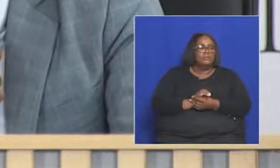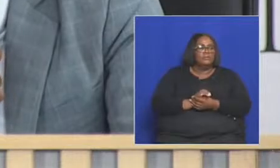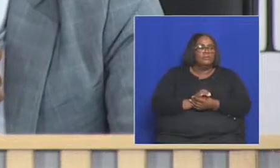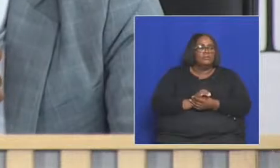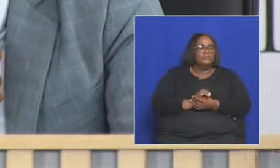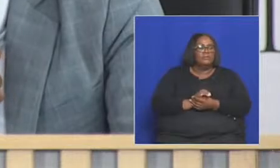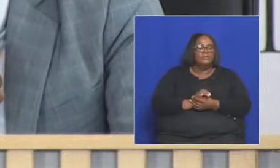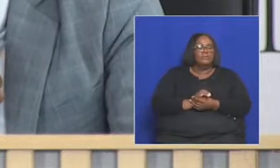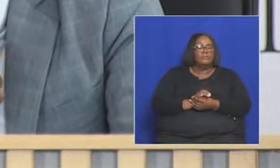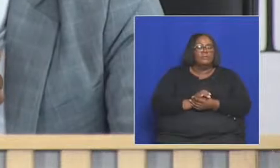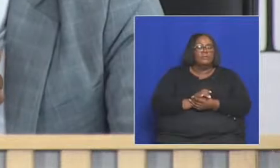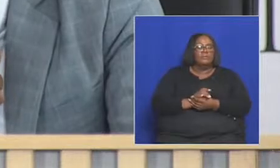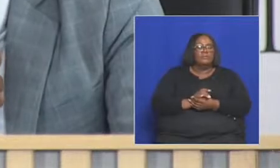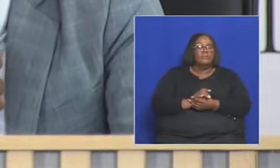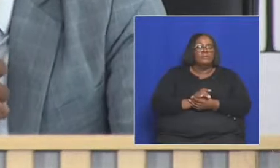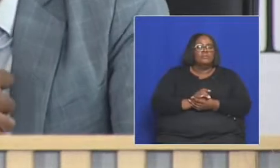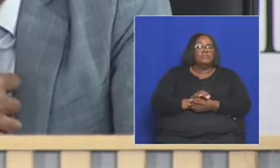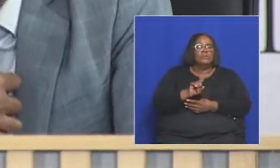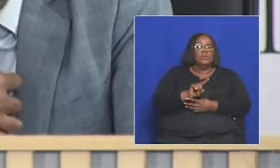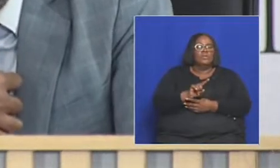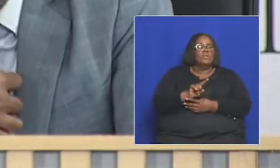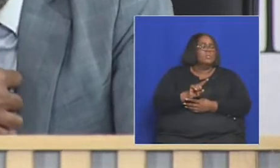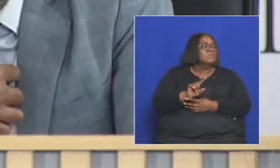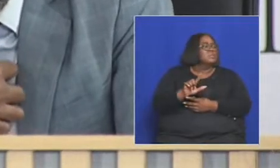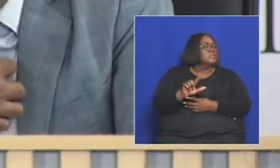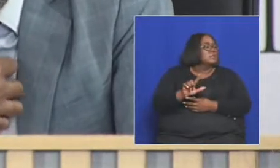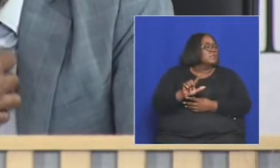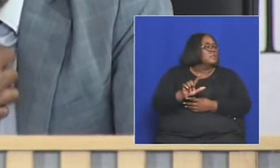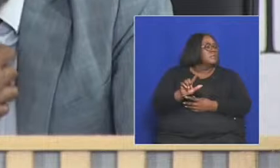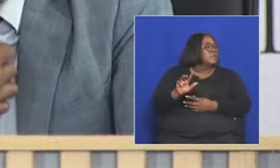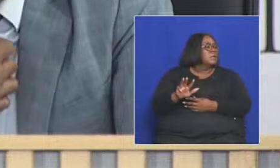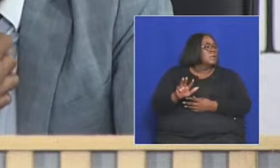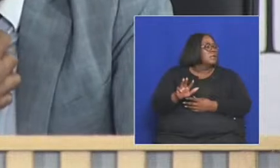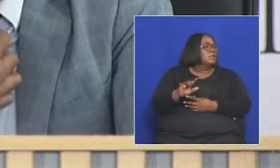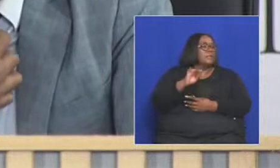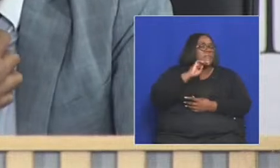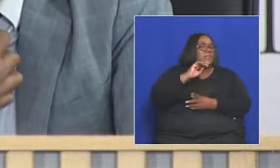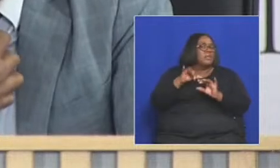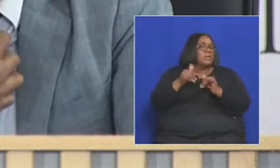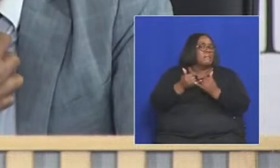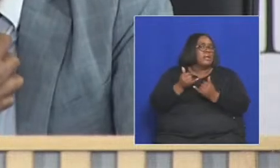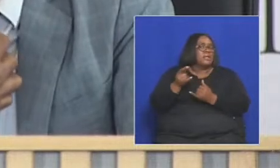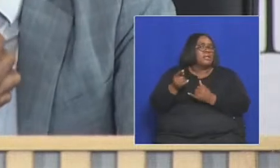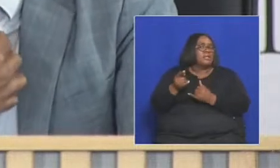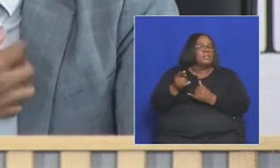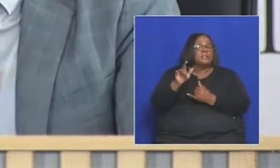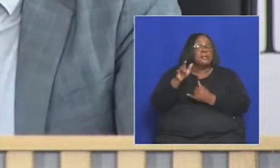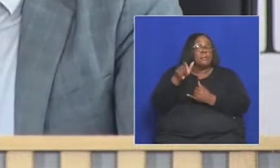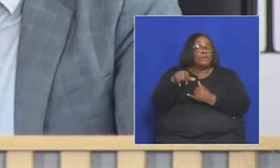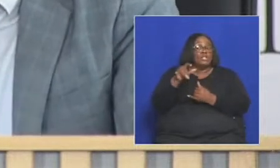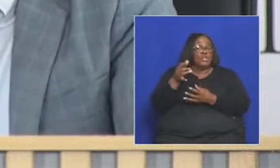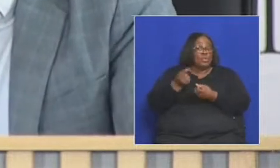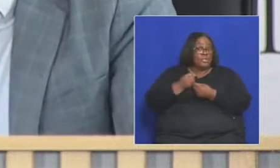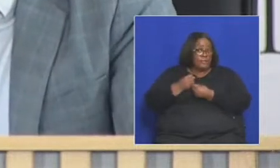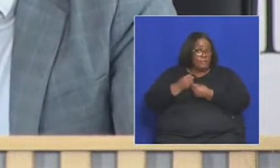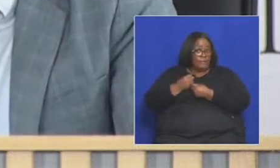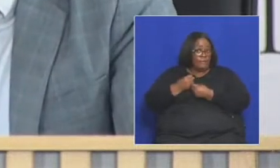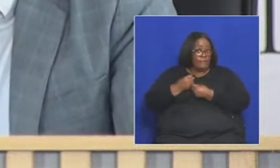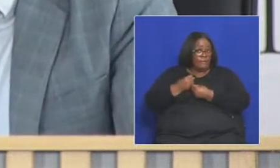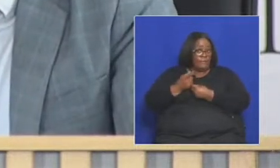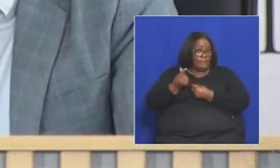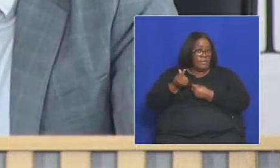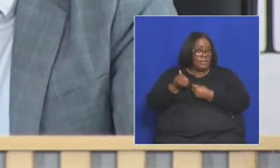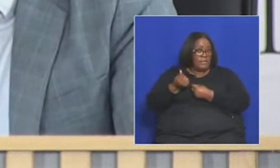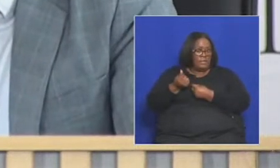details at the bottom? The entity you mean, referring to the recipient? No, okay. It is notification